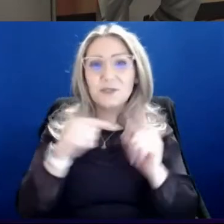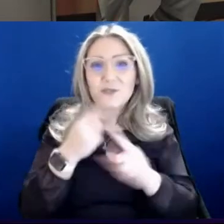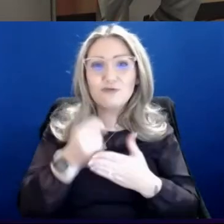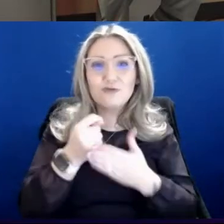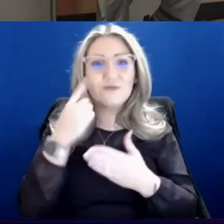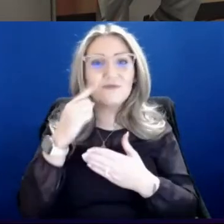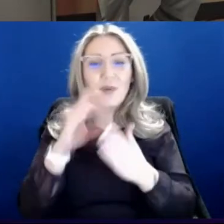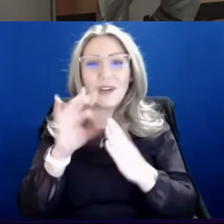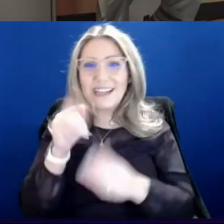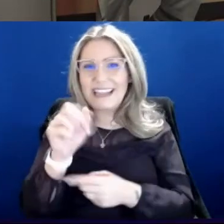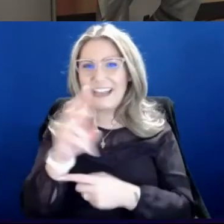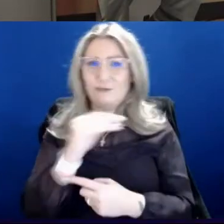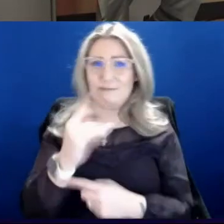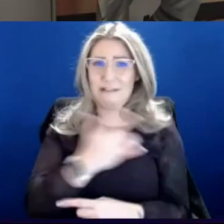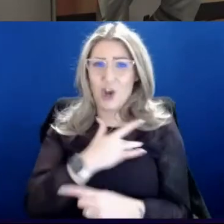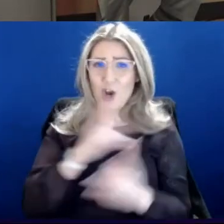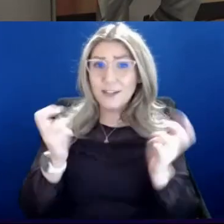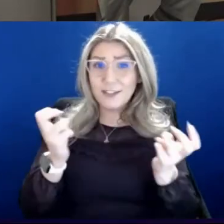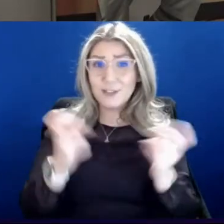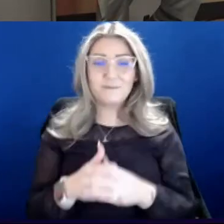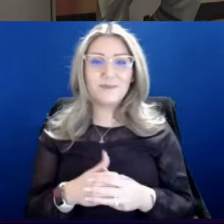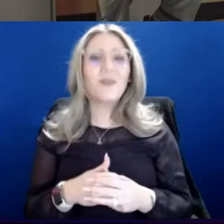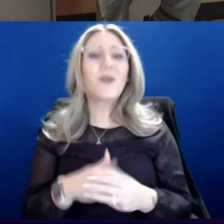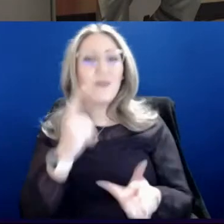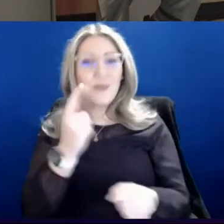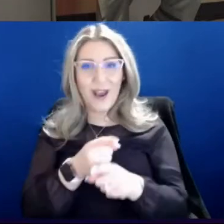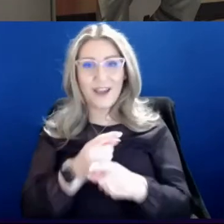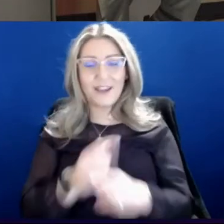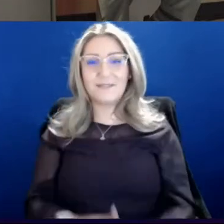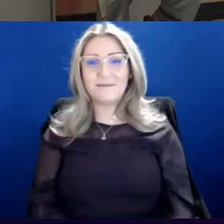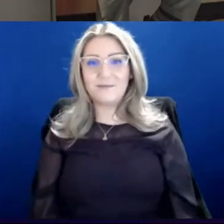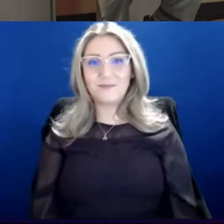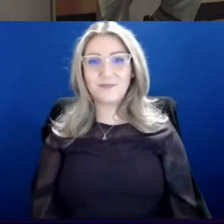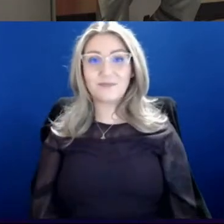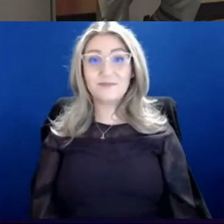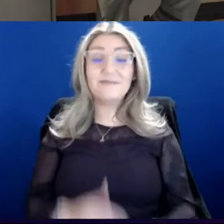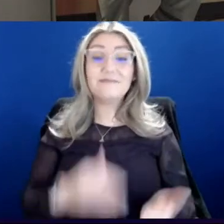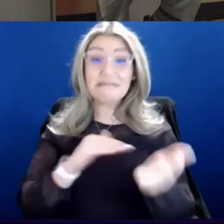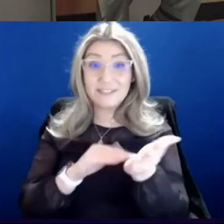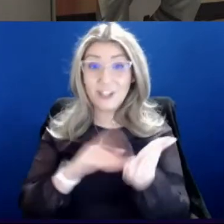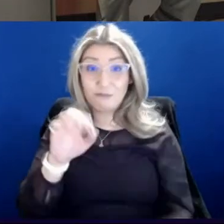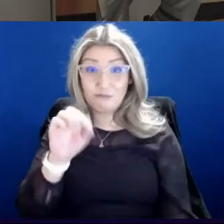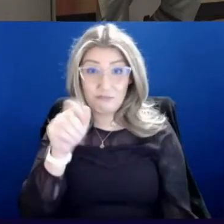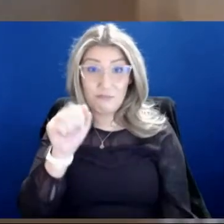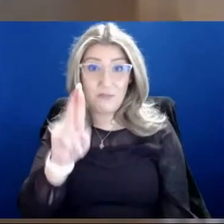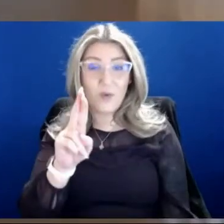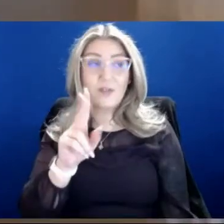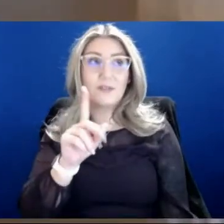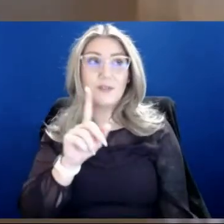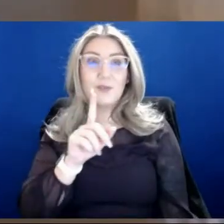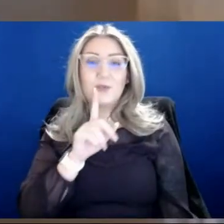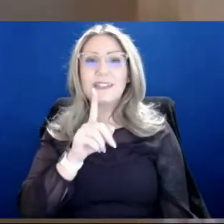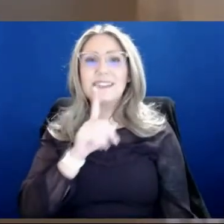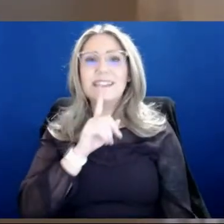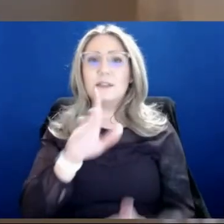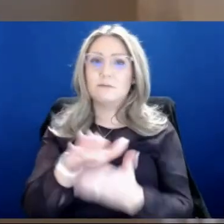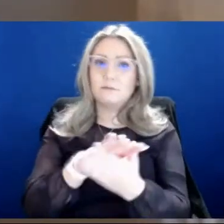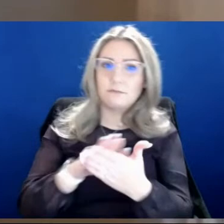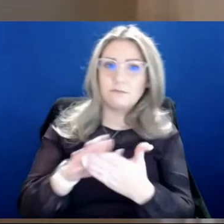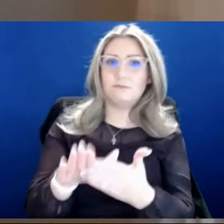condition? Right. I think Dr. Porter definitely has bedside manner, and